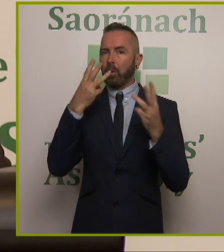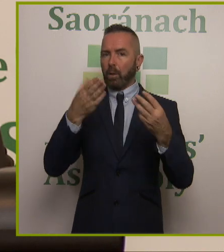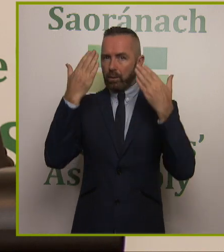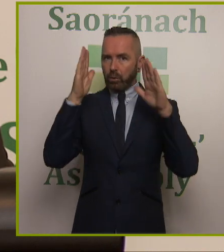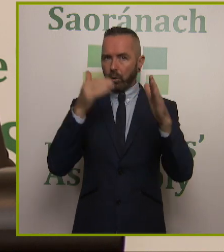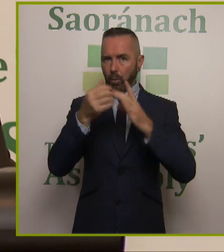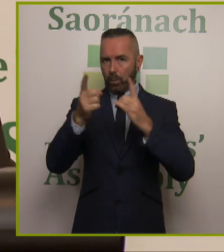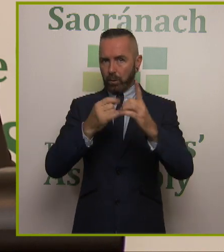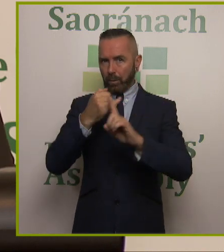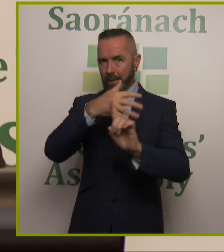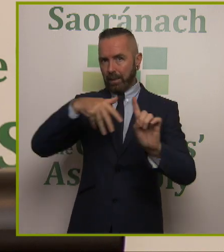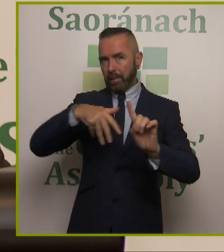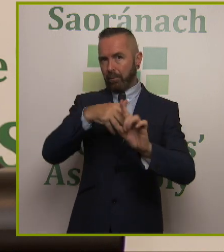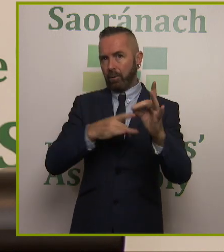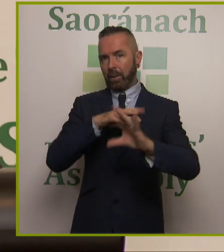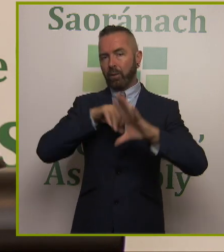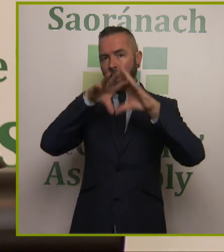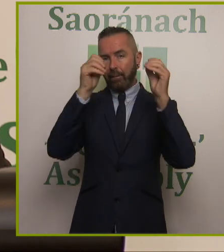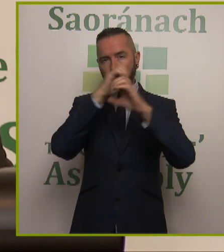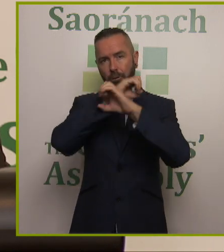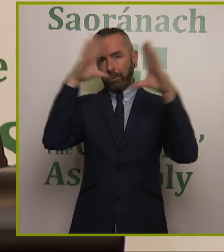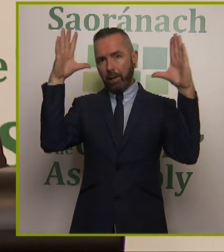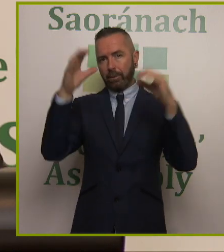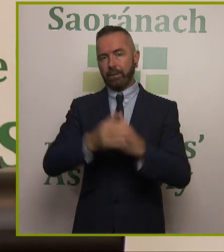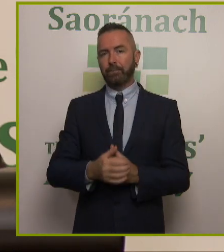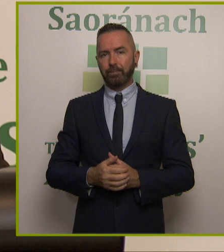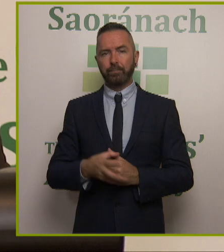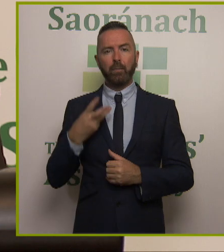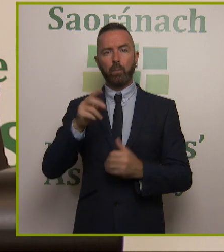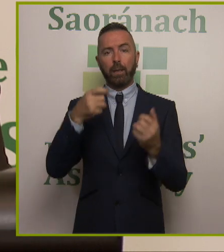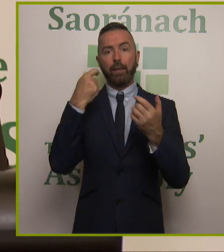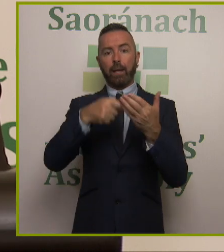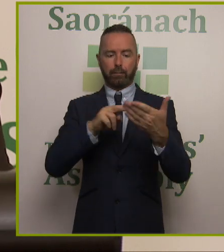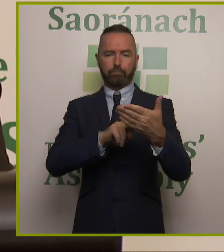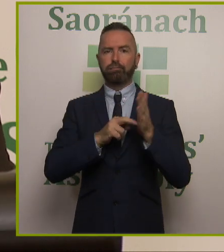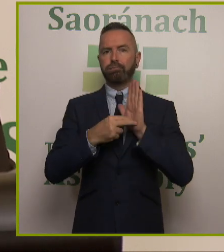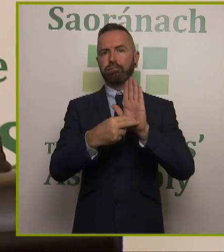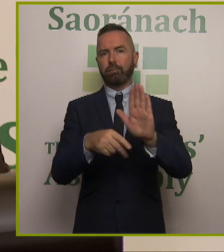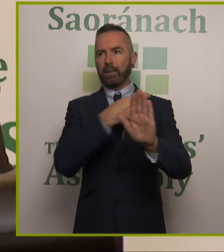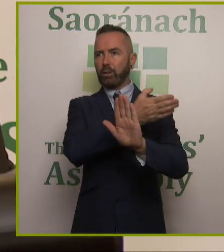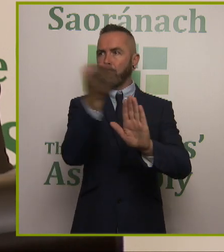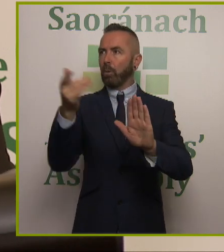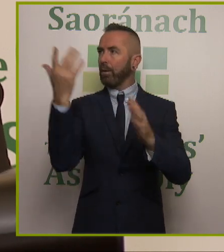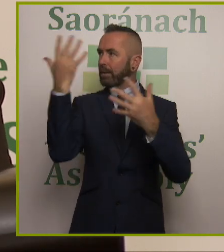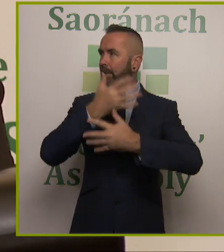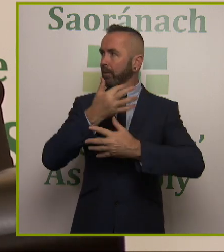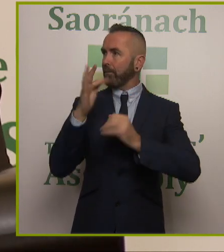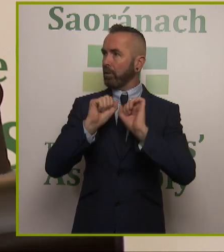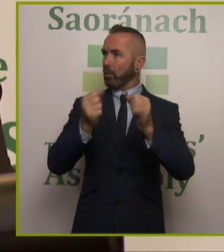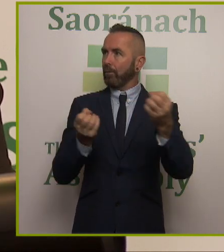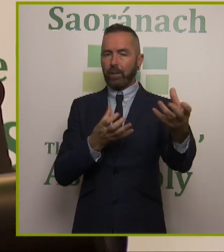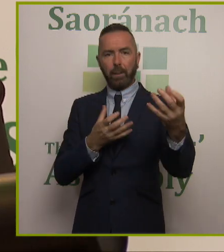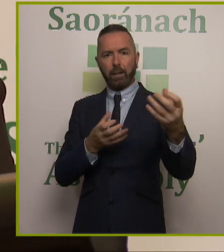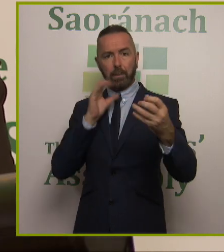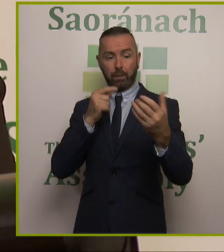we've been doing in the background to make sure it's all transparent, and we're going to give that back to you this evening to get your feedback on it, because